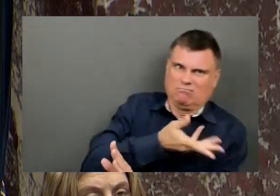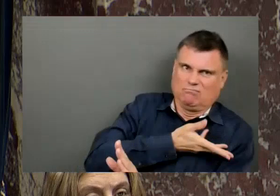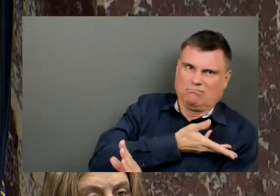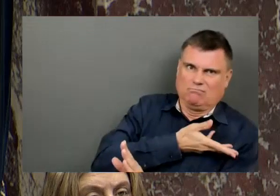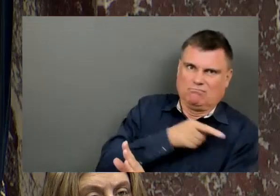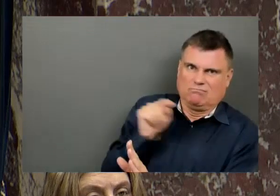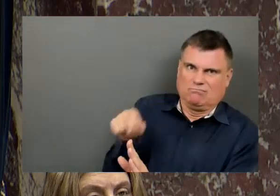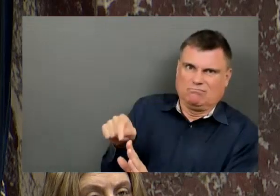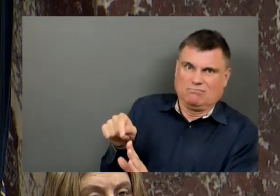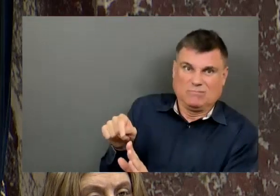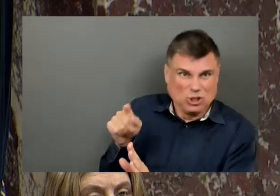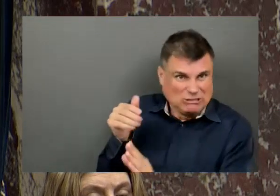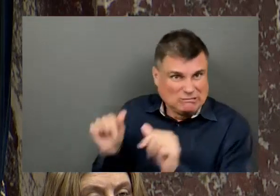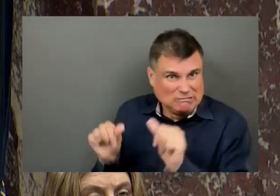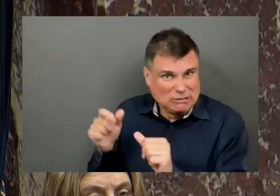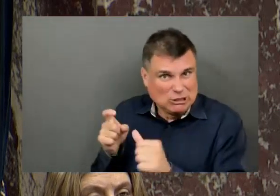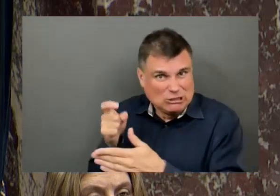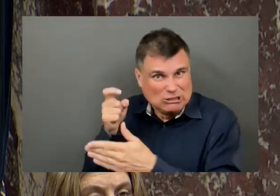not supported.